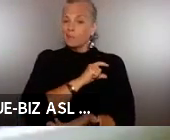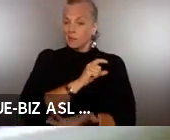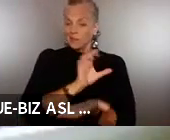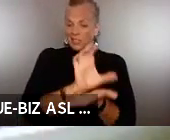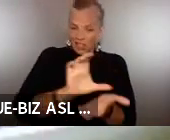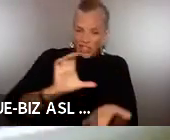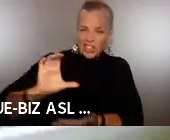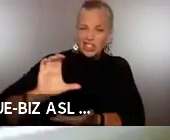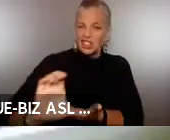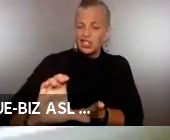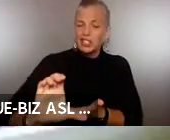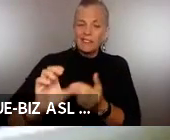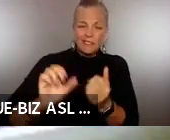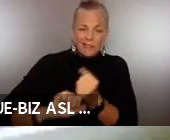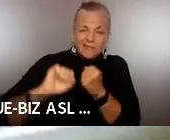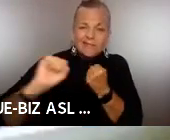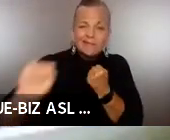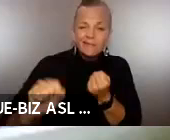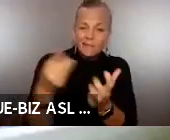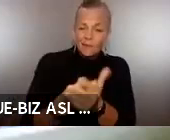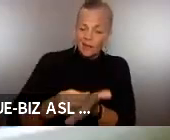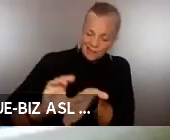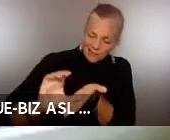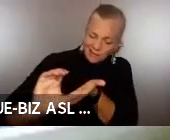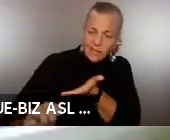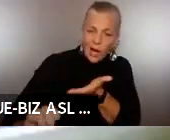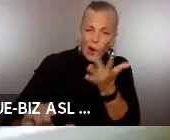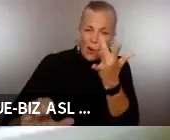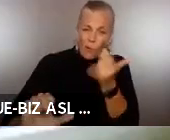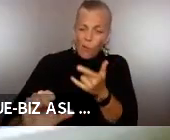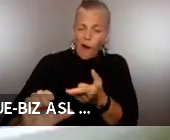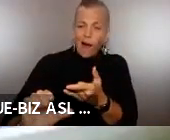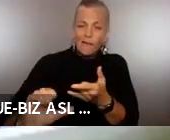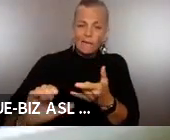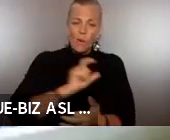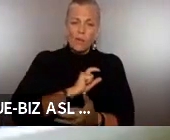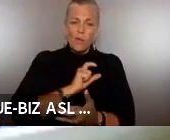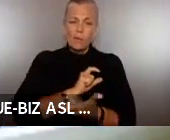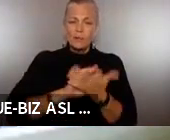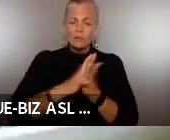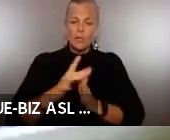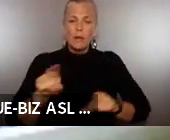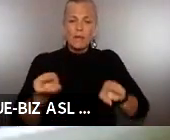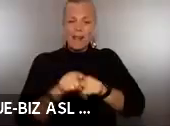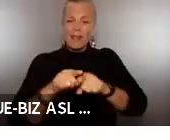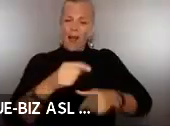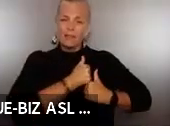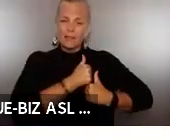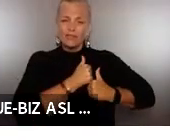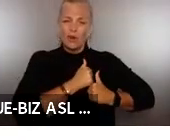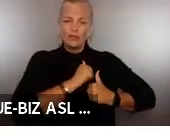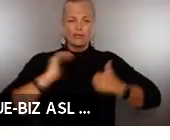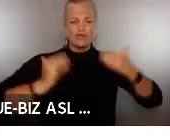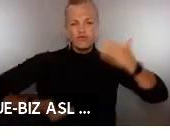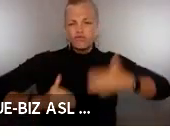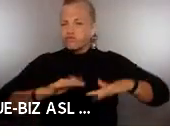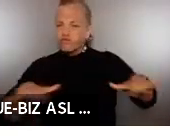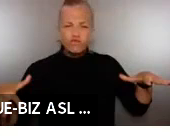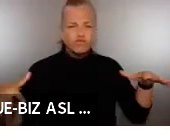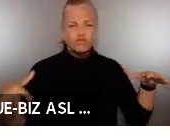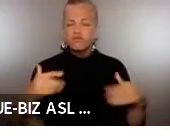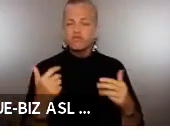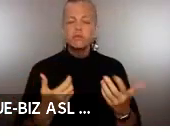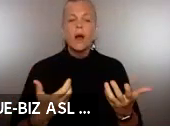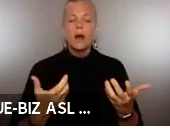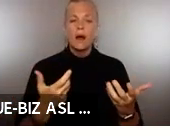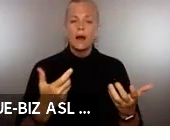the police department and just to line pockets. Funny thing you say that is,